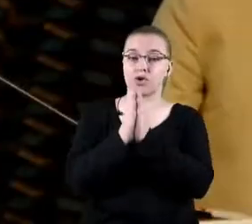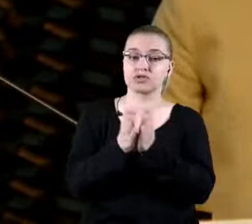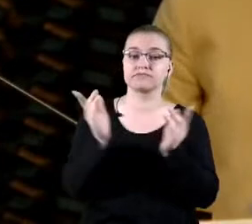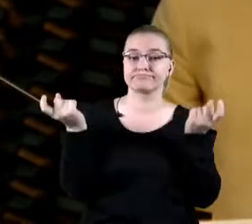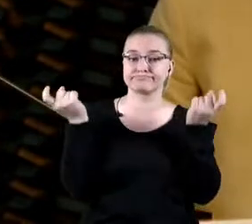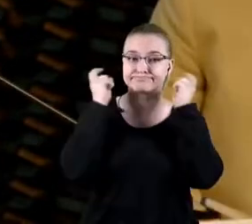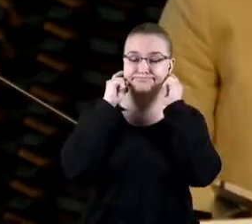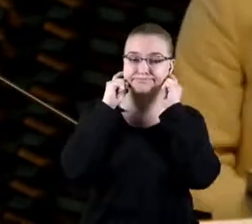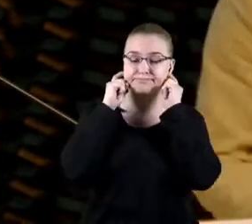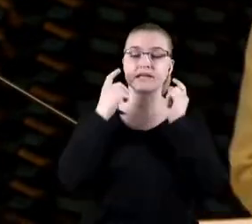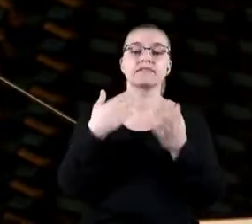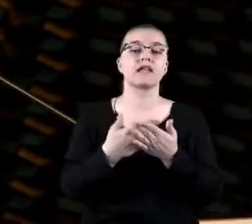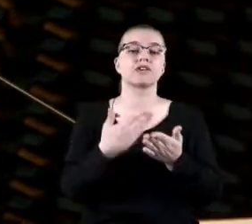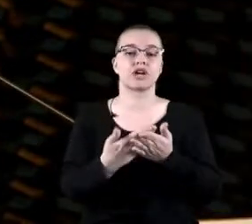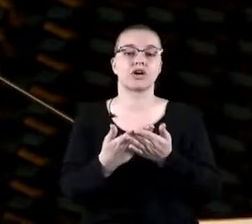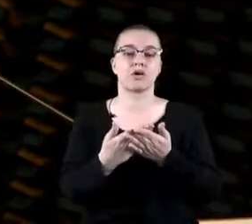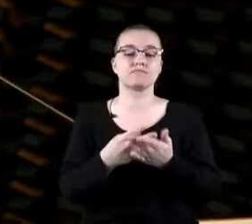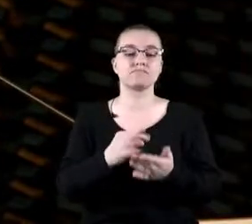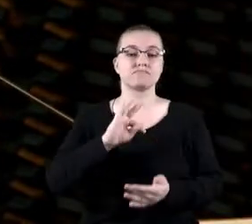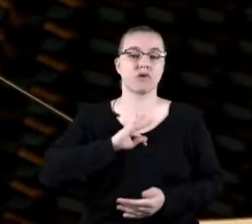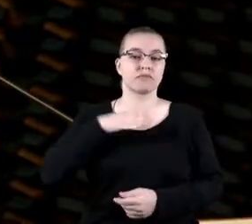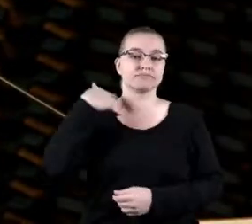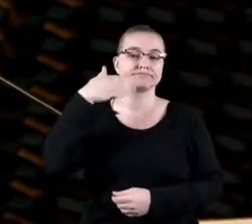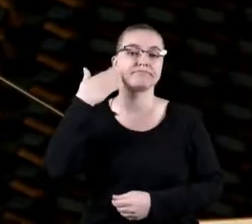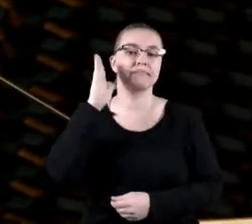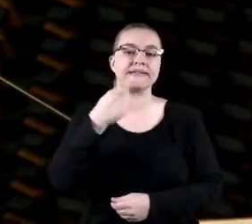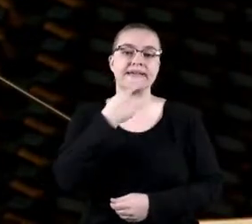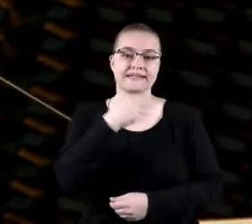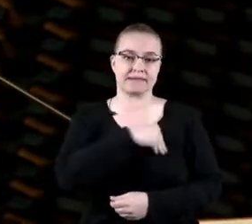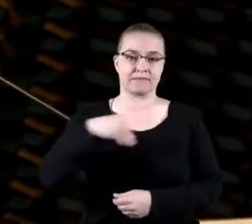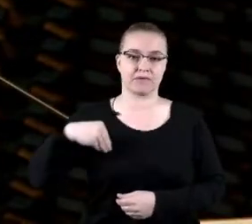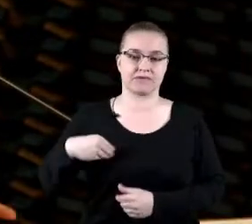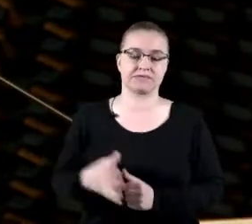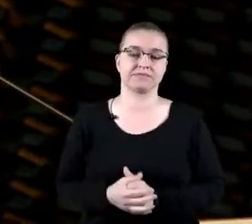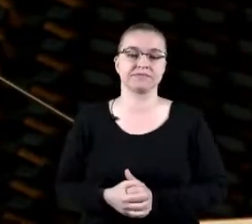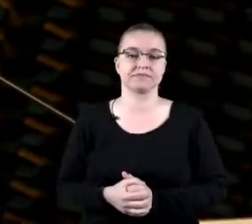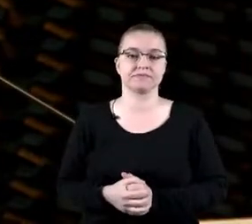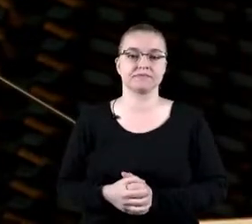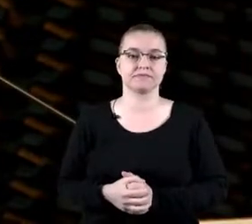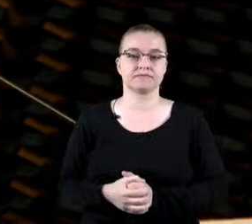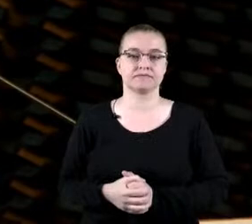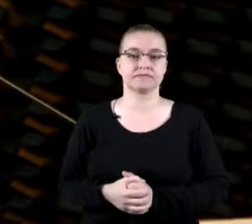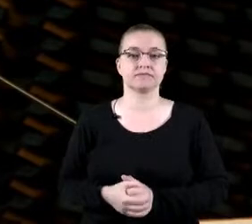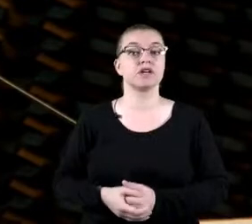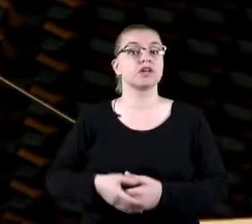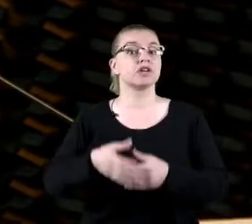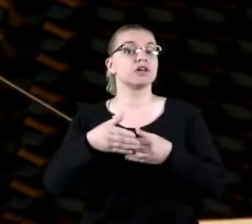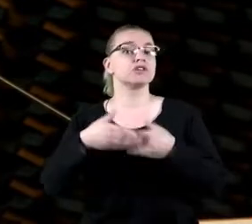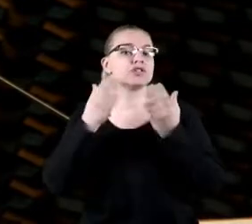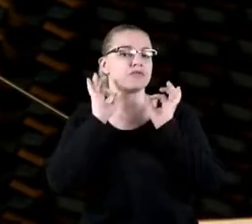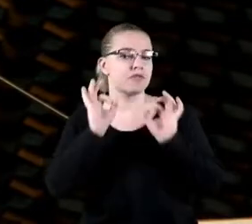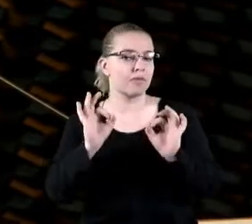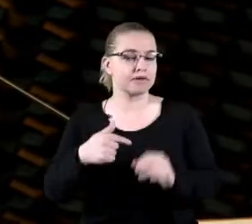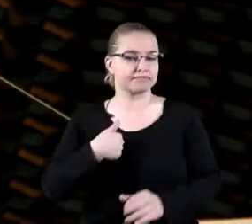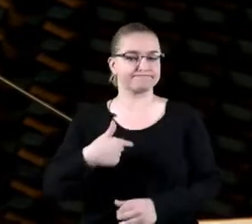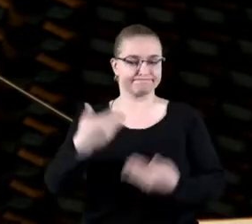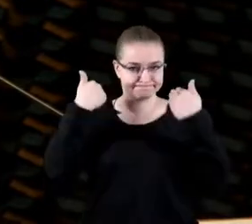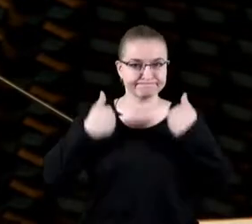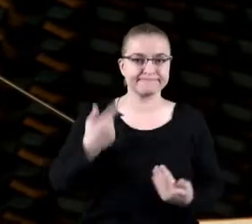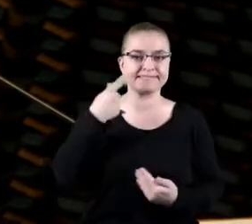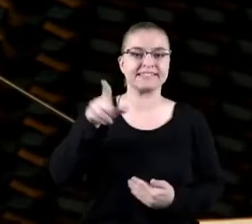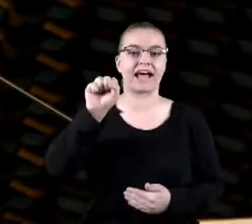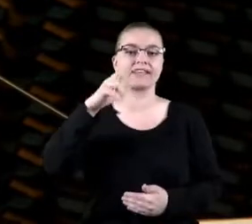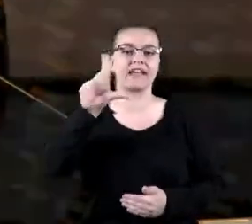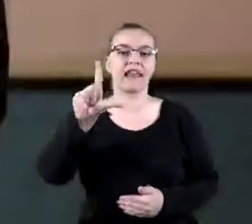quick intervention in Polish. So, dzień dobry. Good morning, ladies and gentlemen. My name is